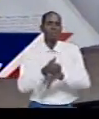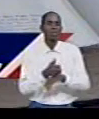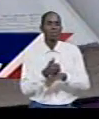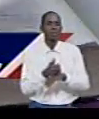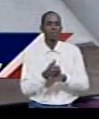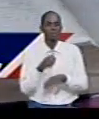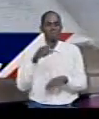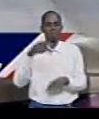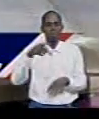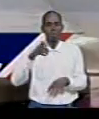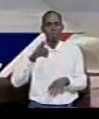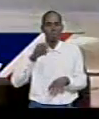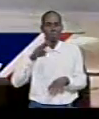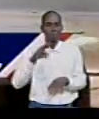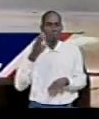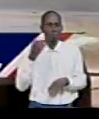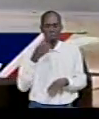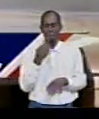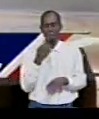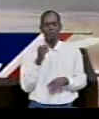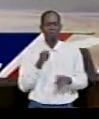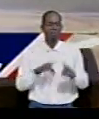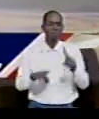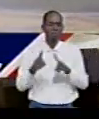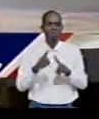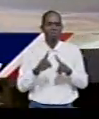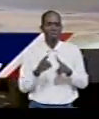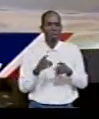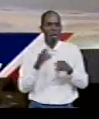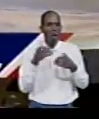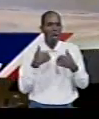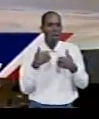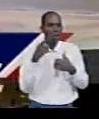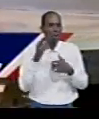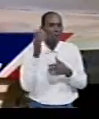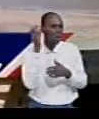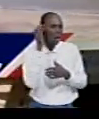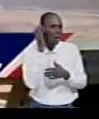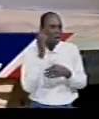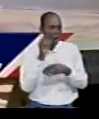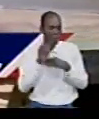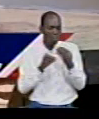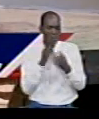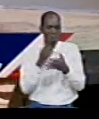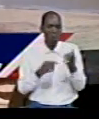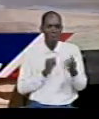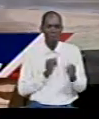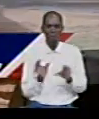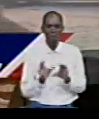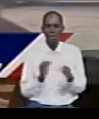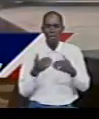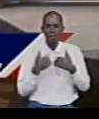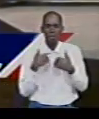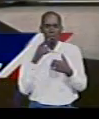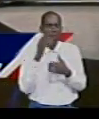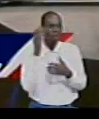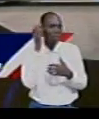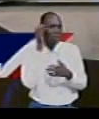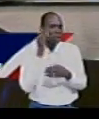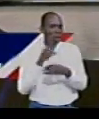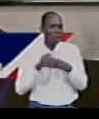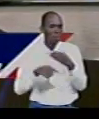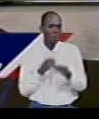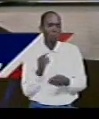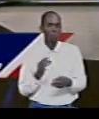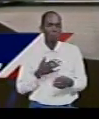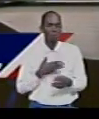was saying, have you heard about what I did? Have you heard about my